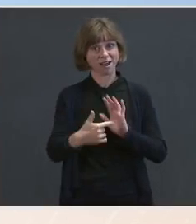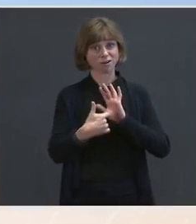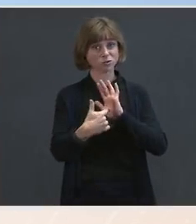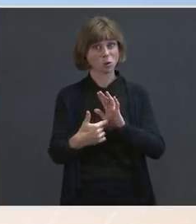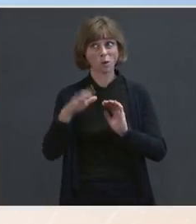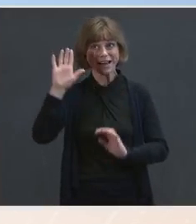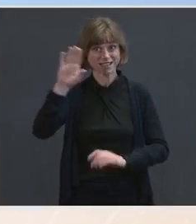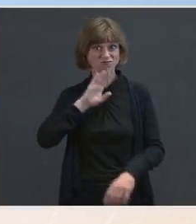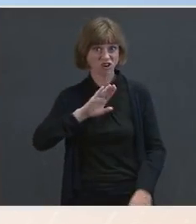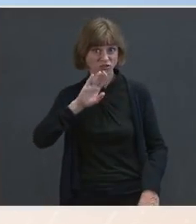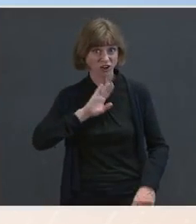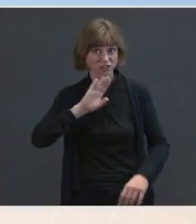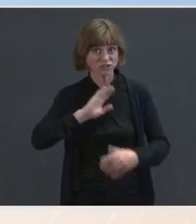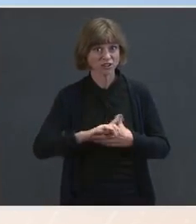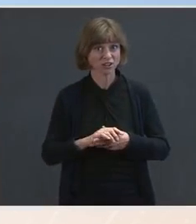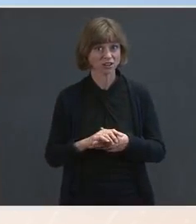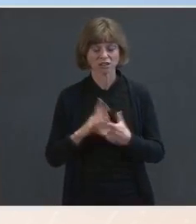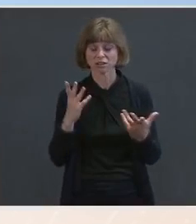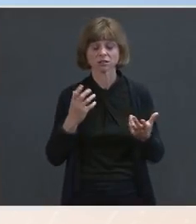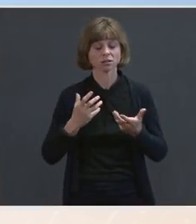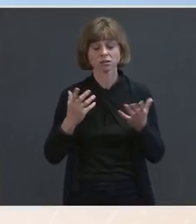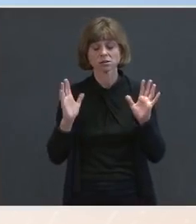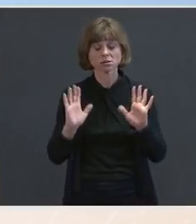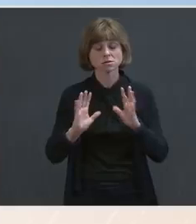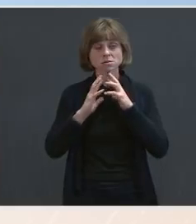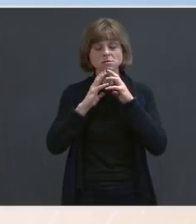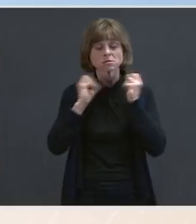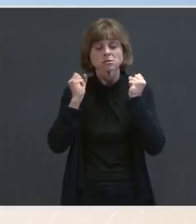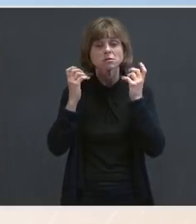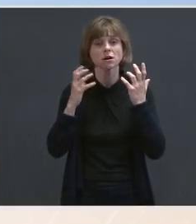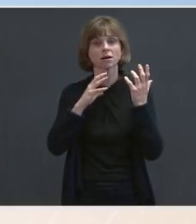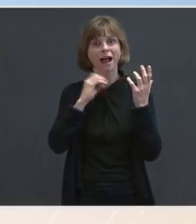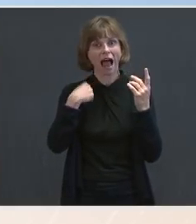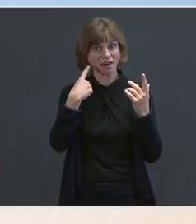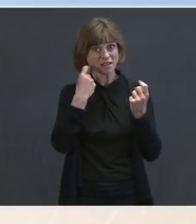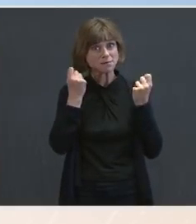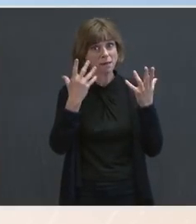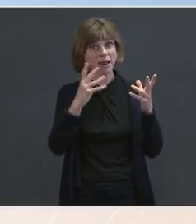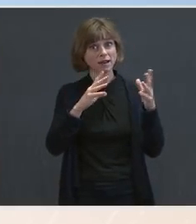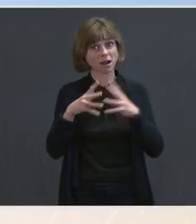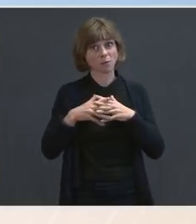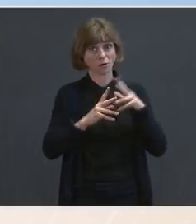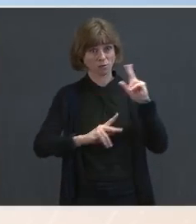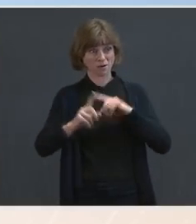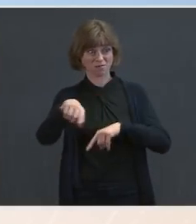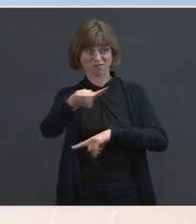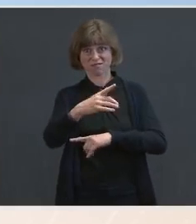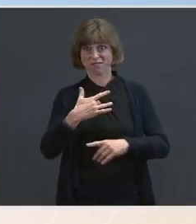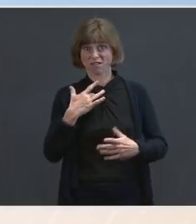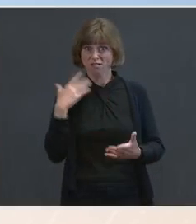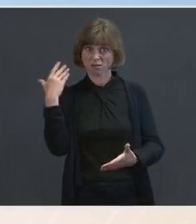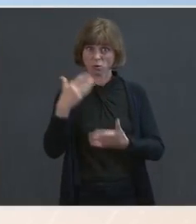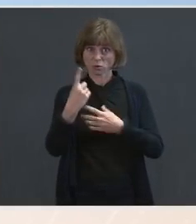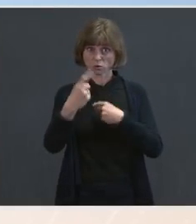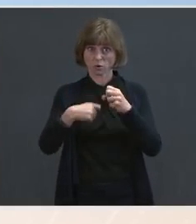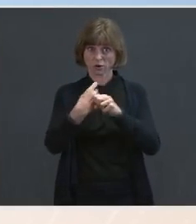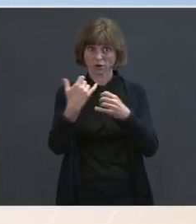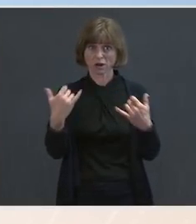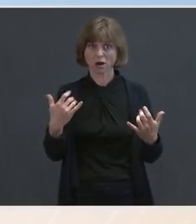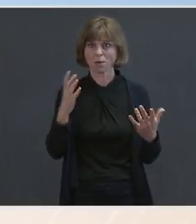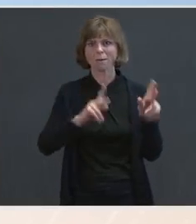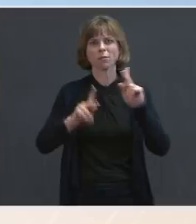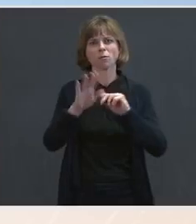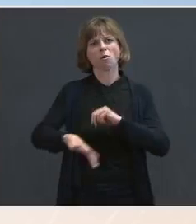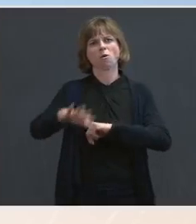his frustration and exasperation, which I think many American people have, that for almost a year now, people across the country